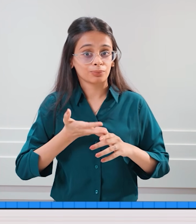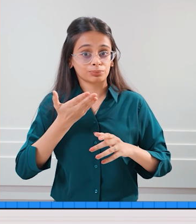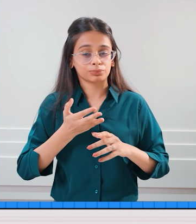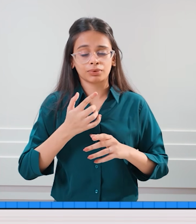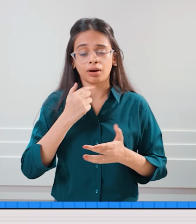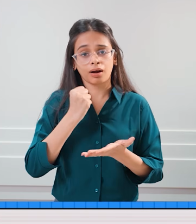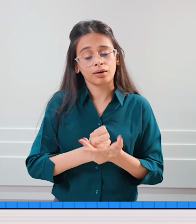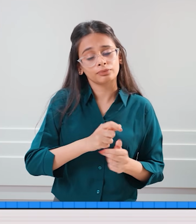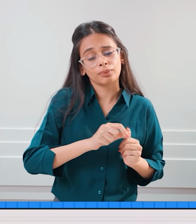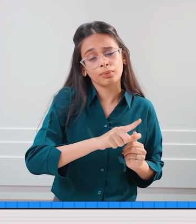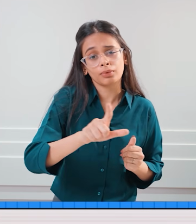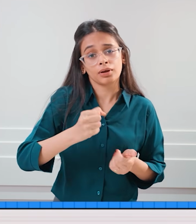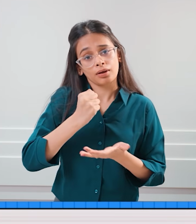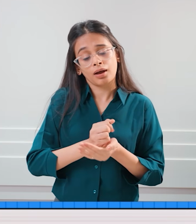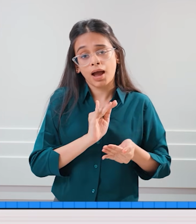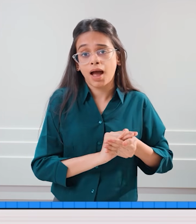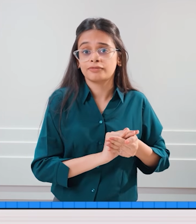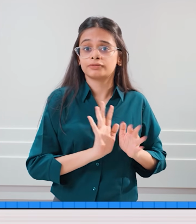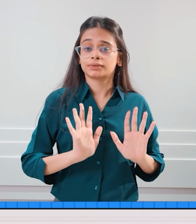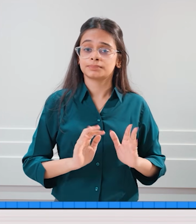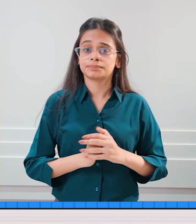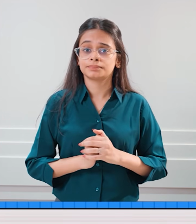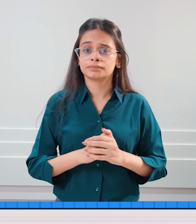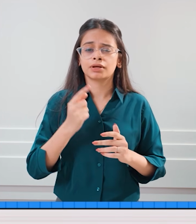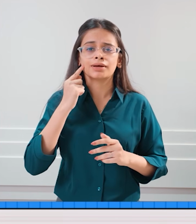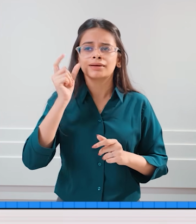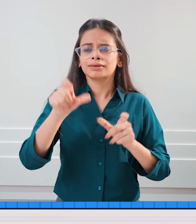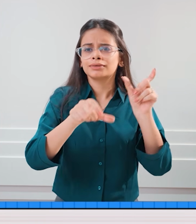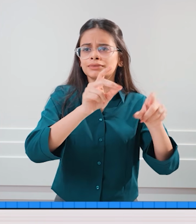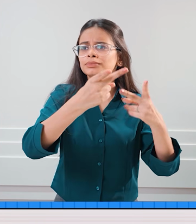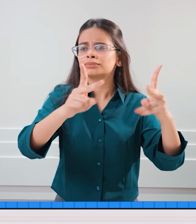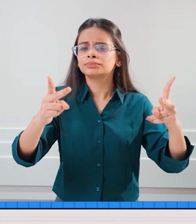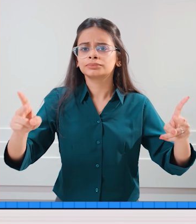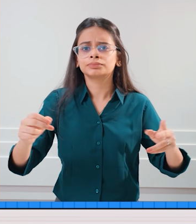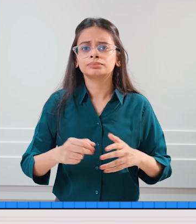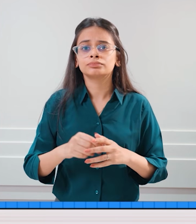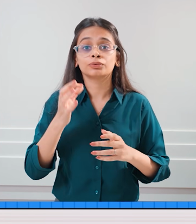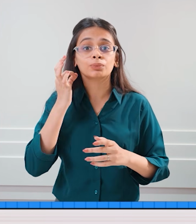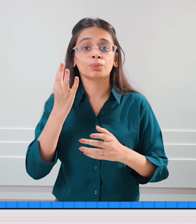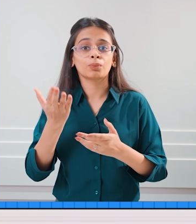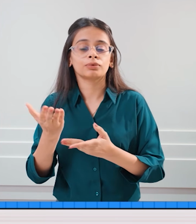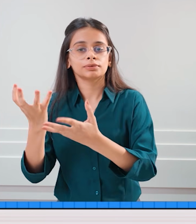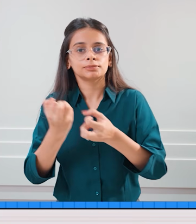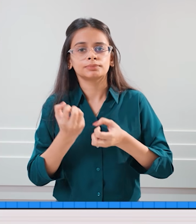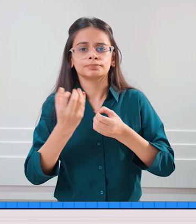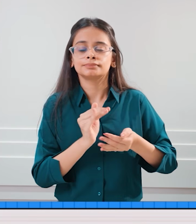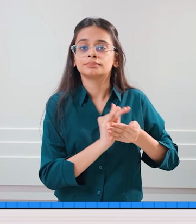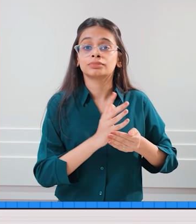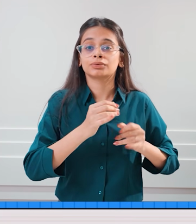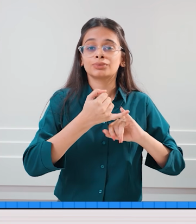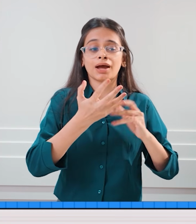a must-have asset in a person's portfolio. Investors instinctively reach out to gold when all the other assets are facing